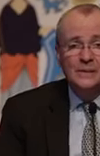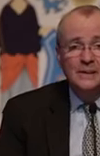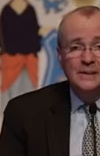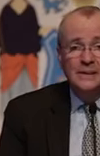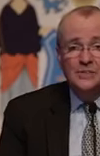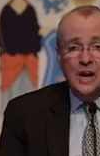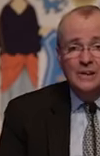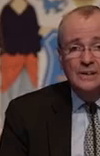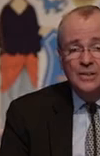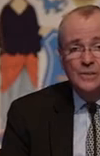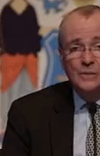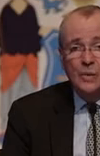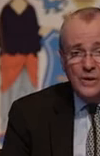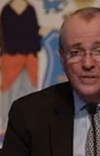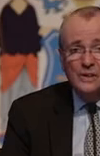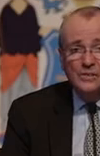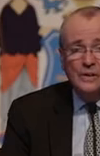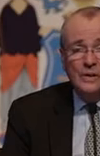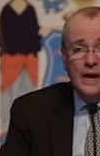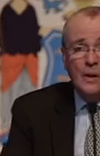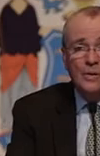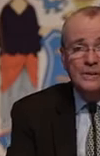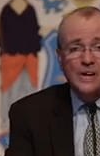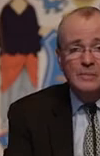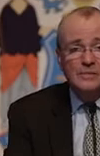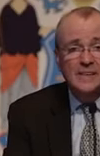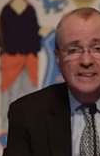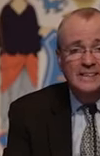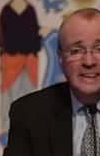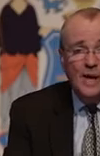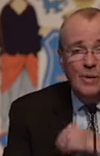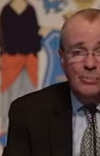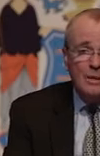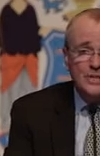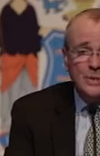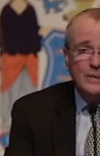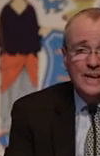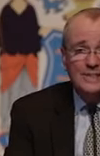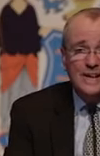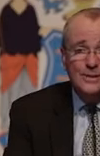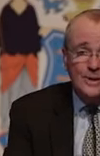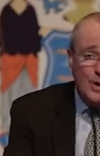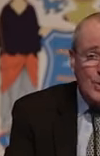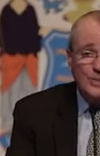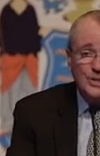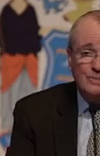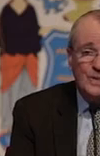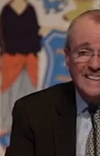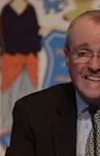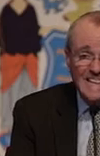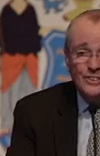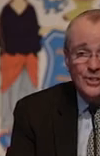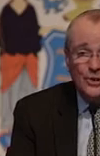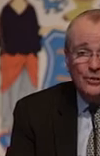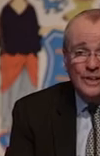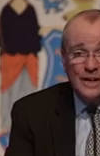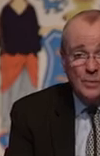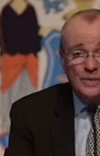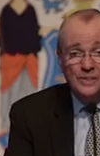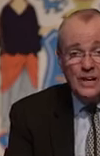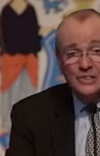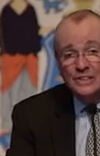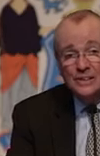and the entire country were with us in our hour and time of need, and we promised we would get together with the community in New